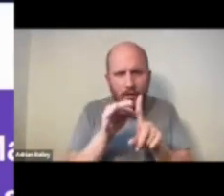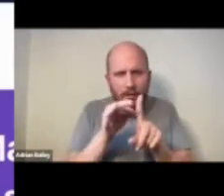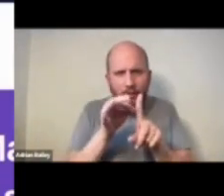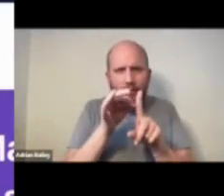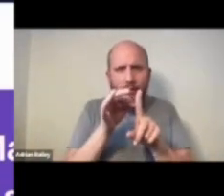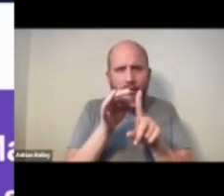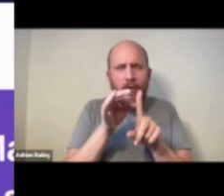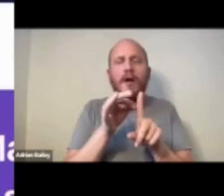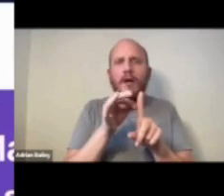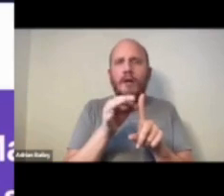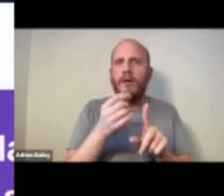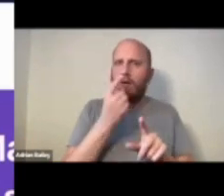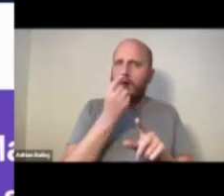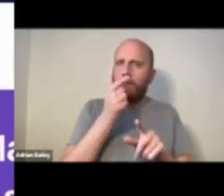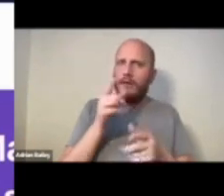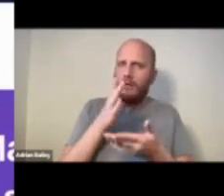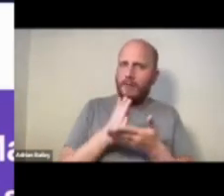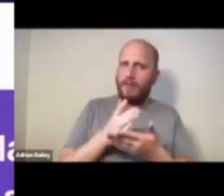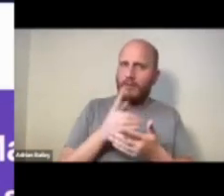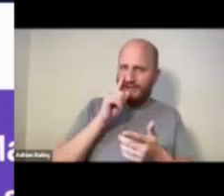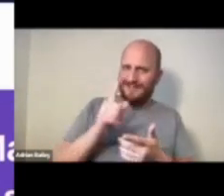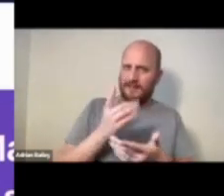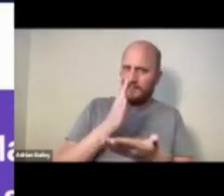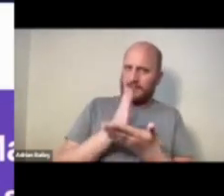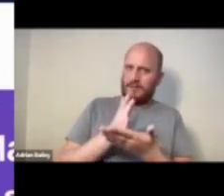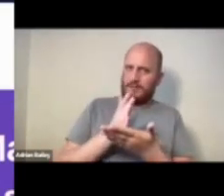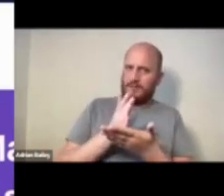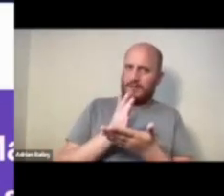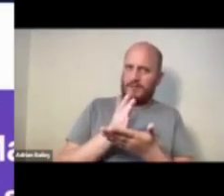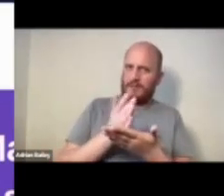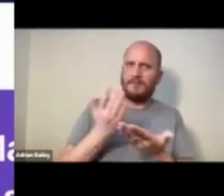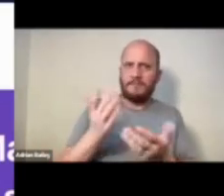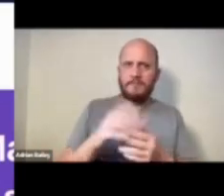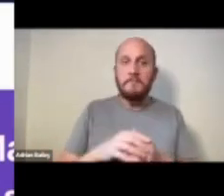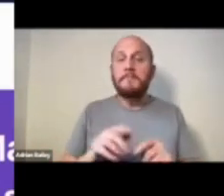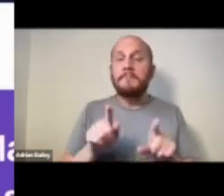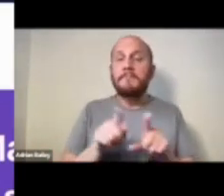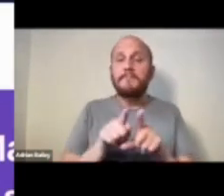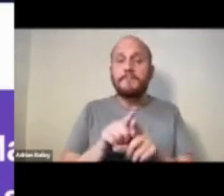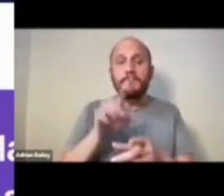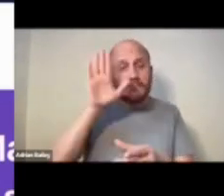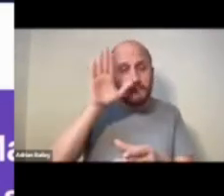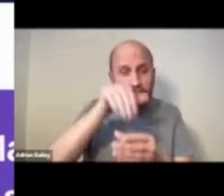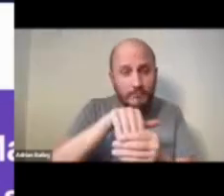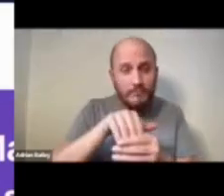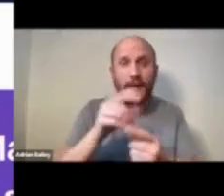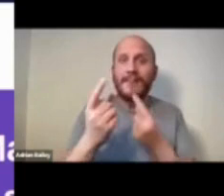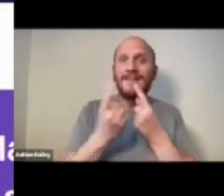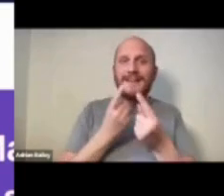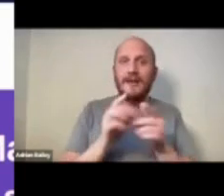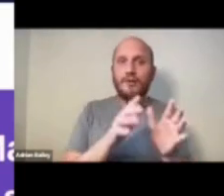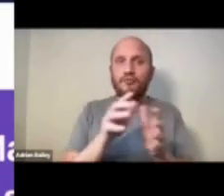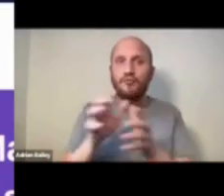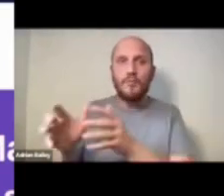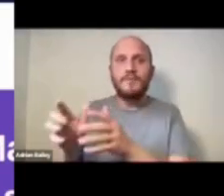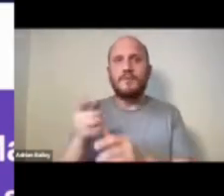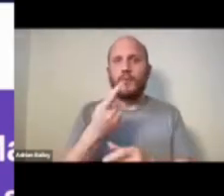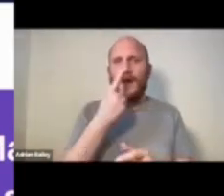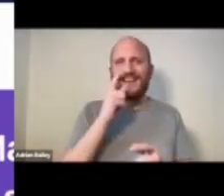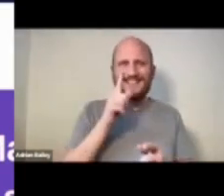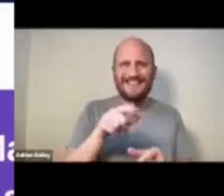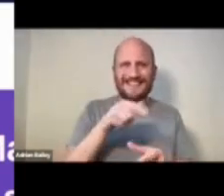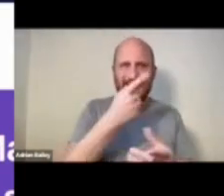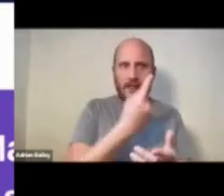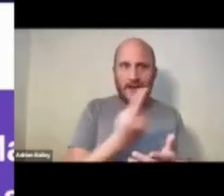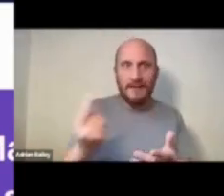As I mentioned on the previous slide, it makes it possible to analyze smaller groups within the data more accurately. So if only some of your survey responses